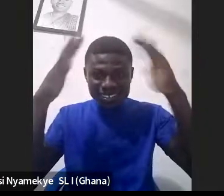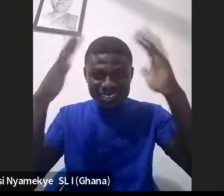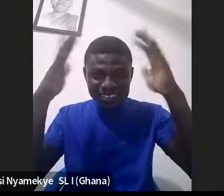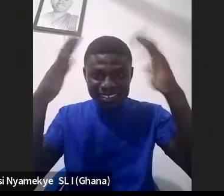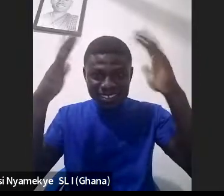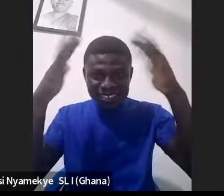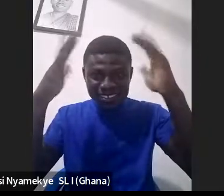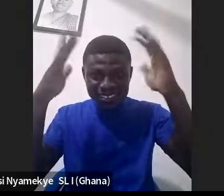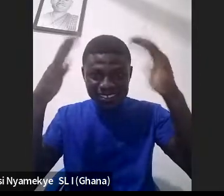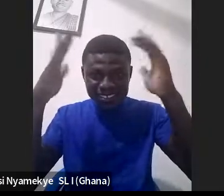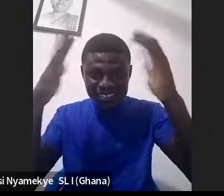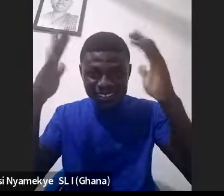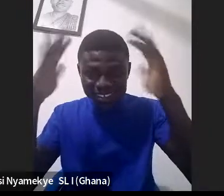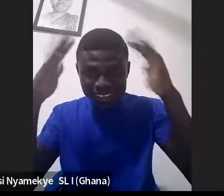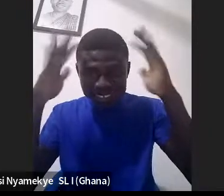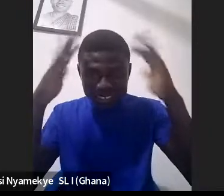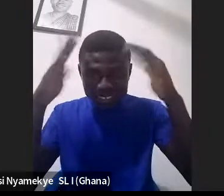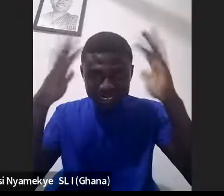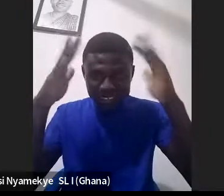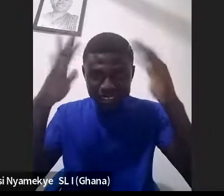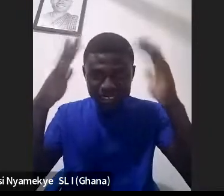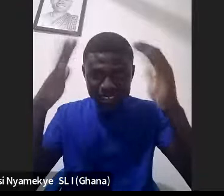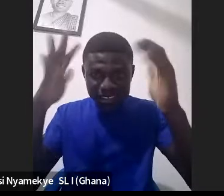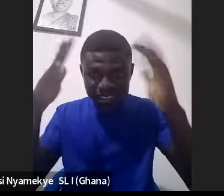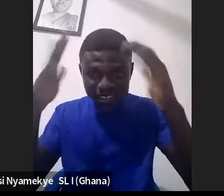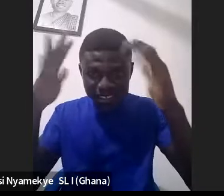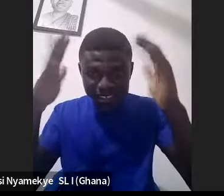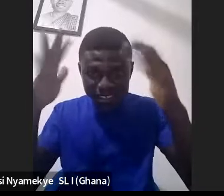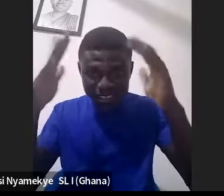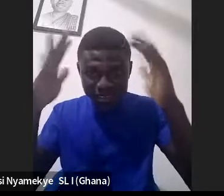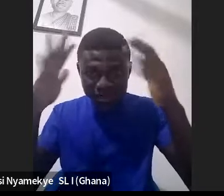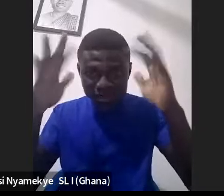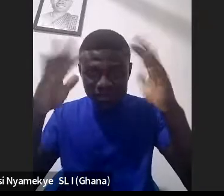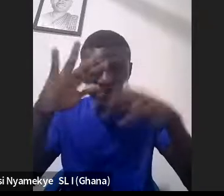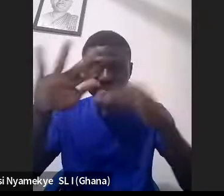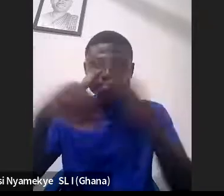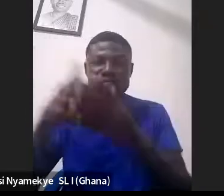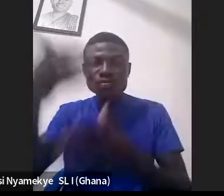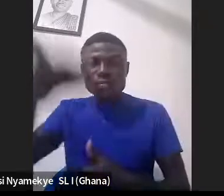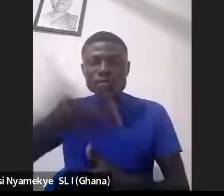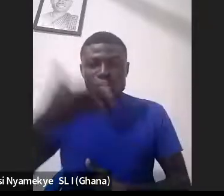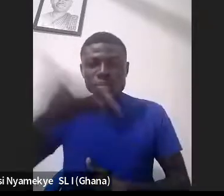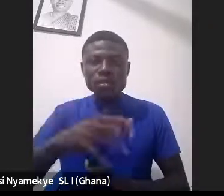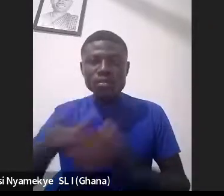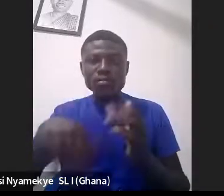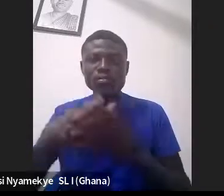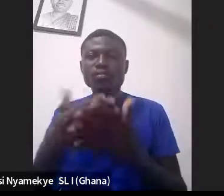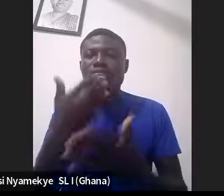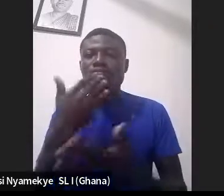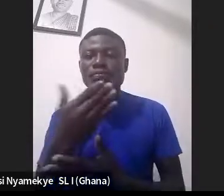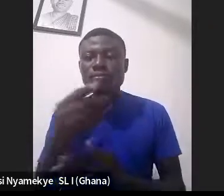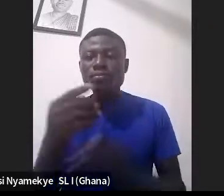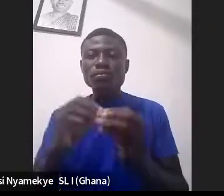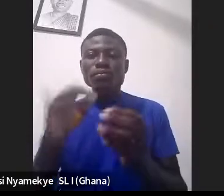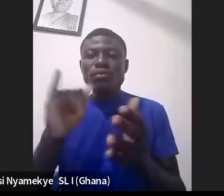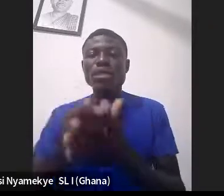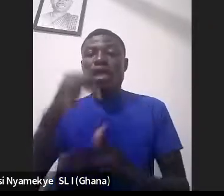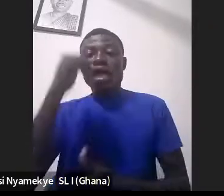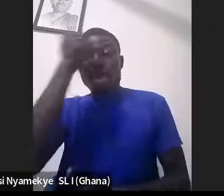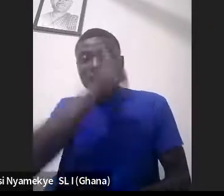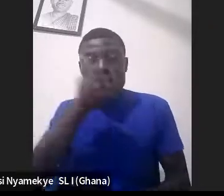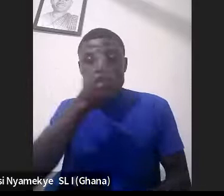emoji in the chat section. Let's welcome Melanie. Melanie, you are welcome. This is pretty much the African Dyslexia